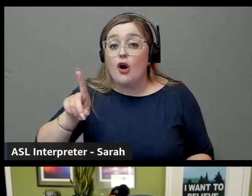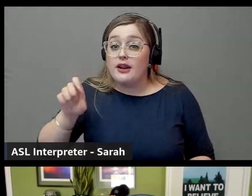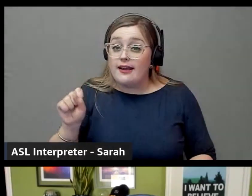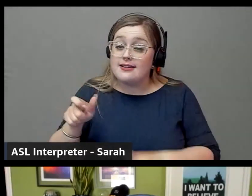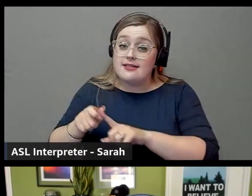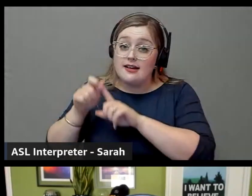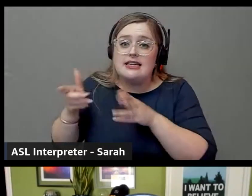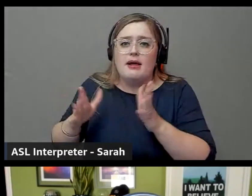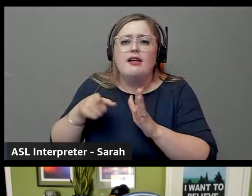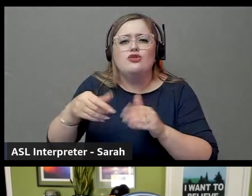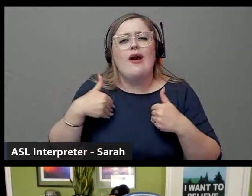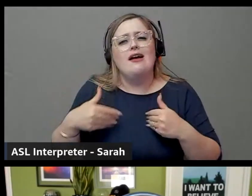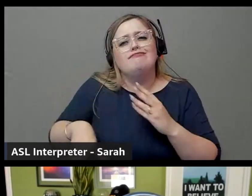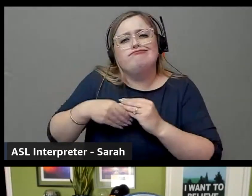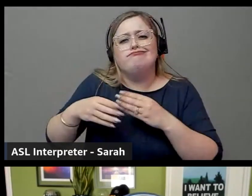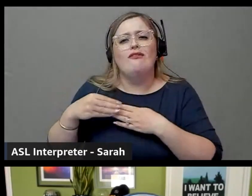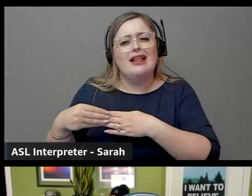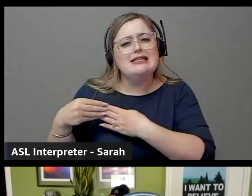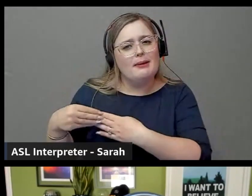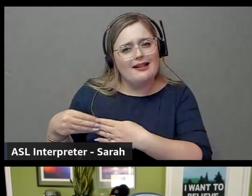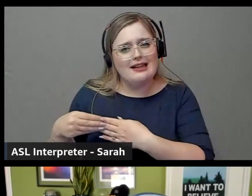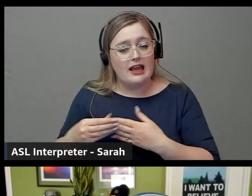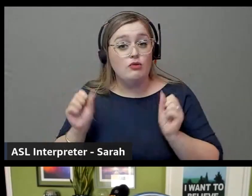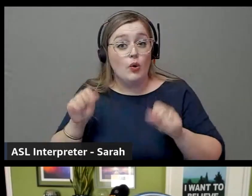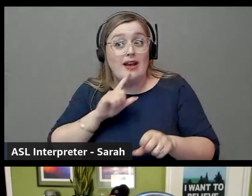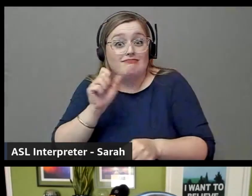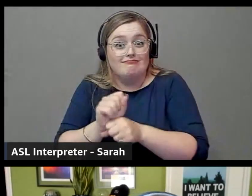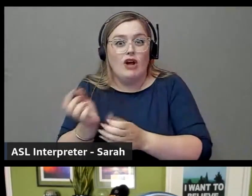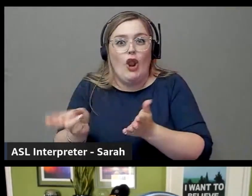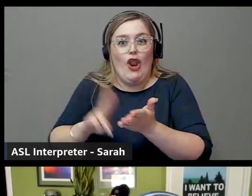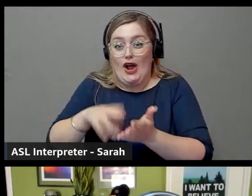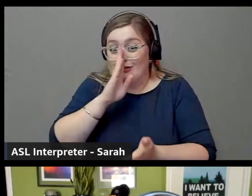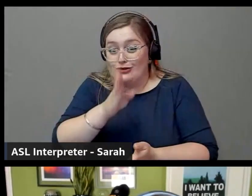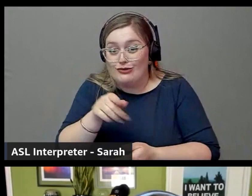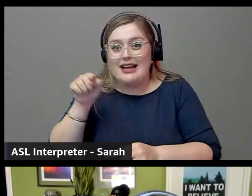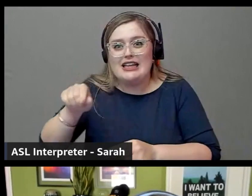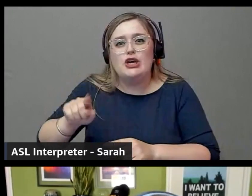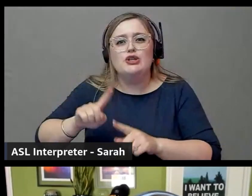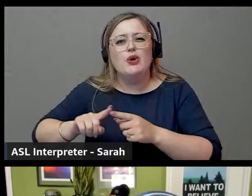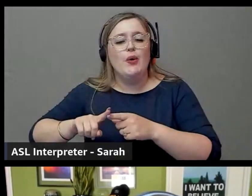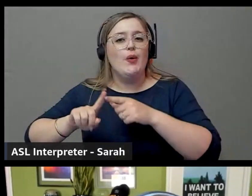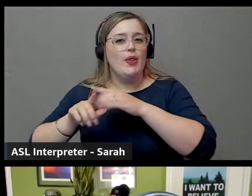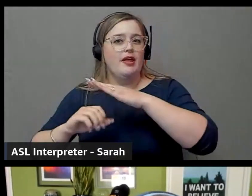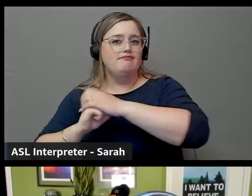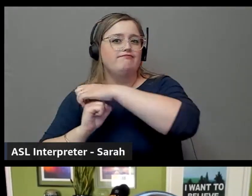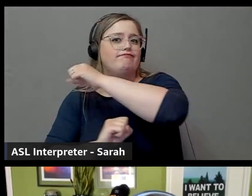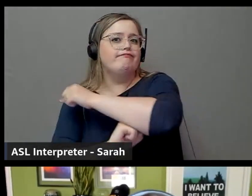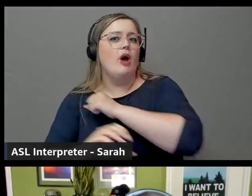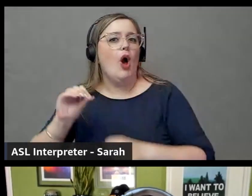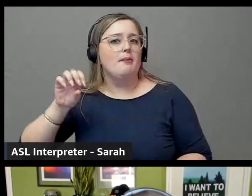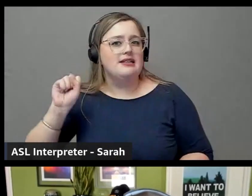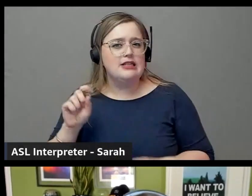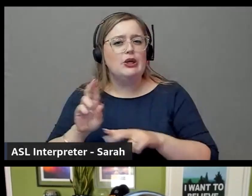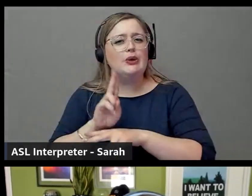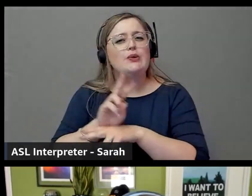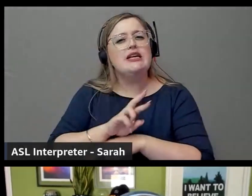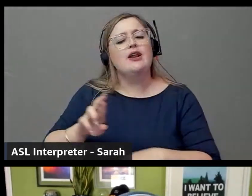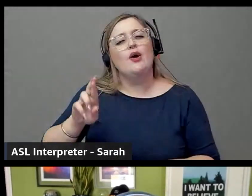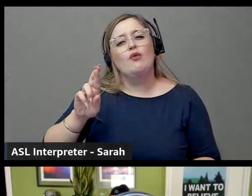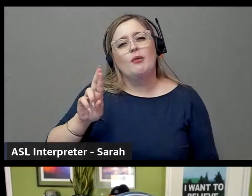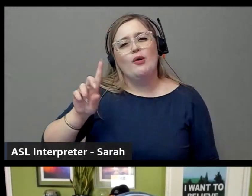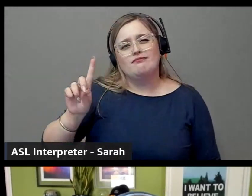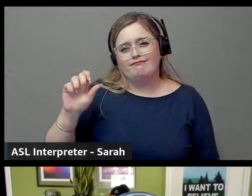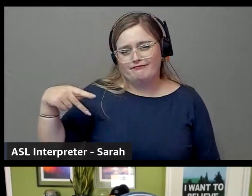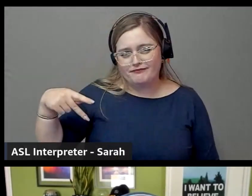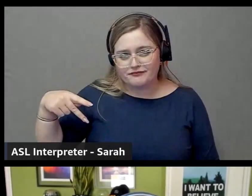this extra flexibility. You can actually log in directly to the underlying operating system, even using remote desktop protocol, right?